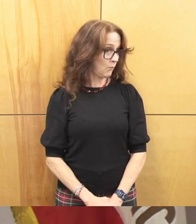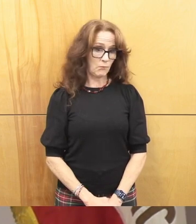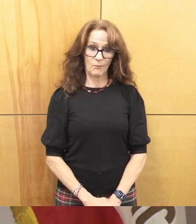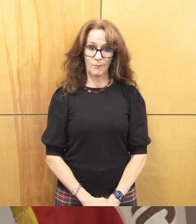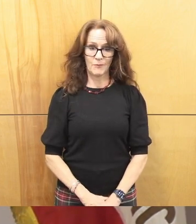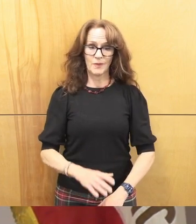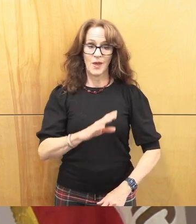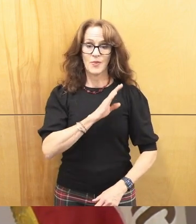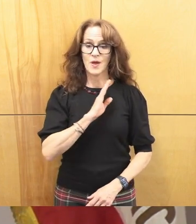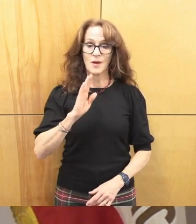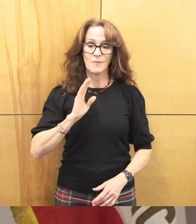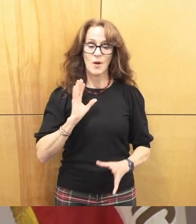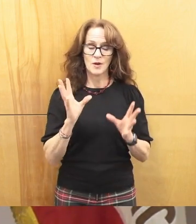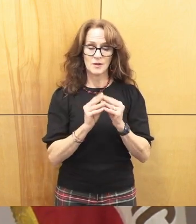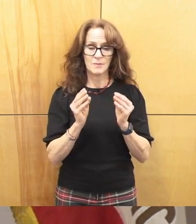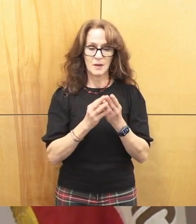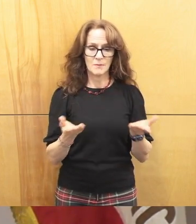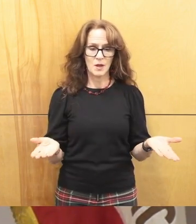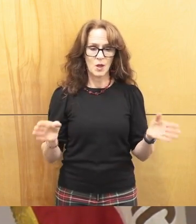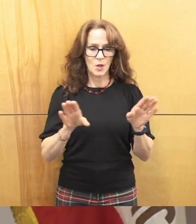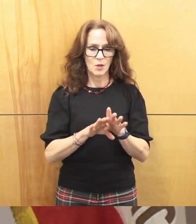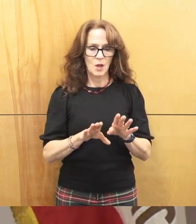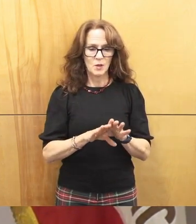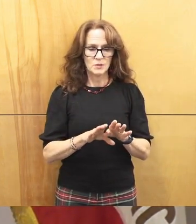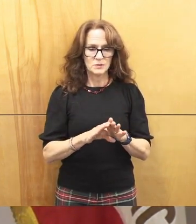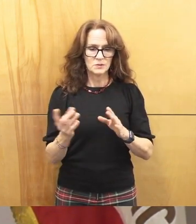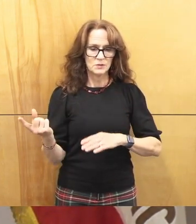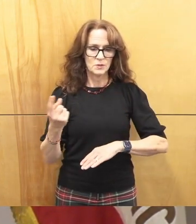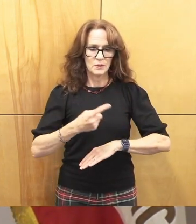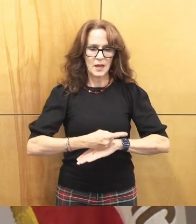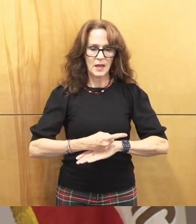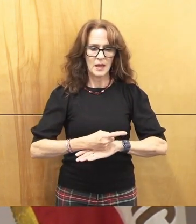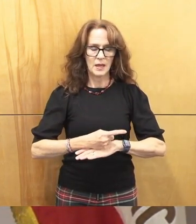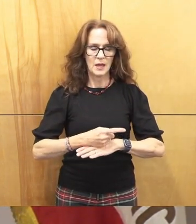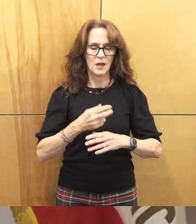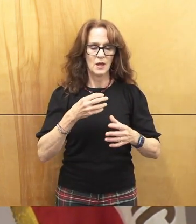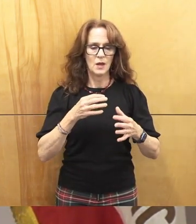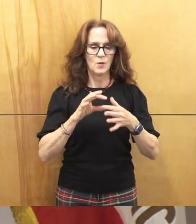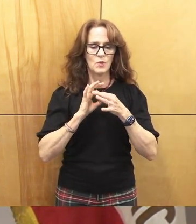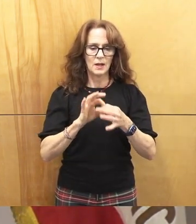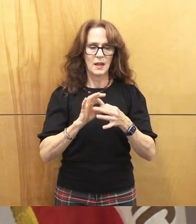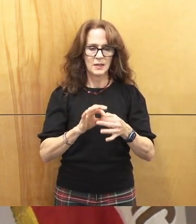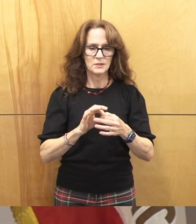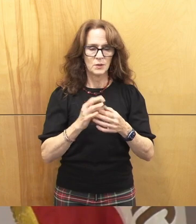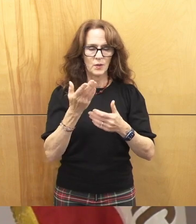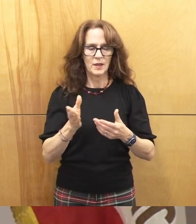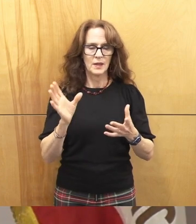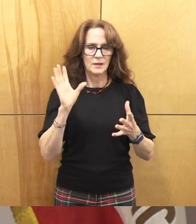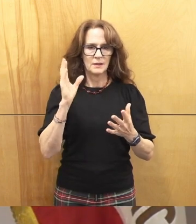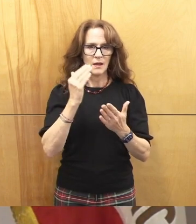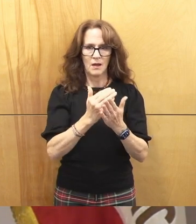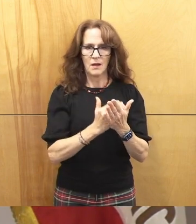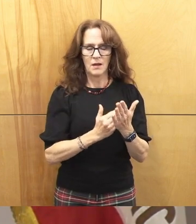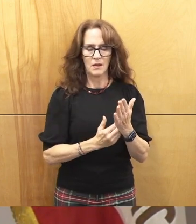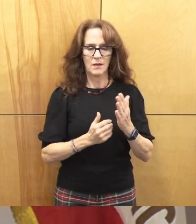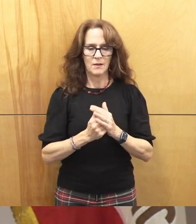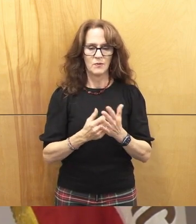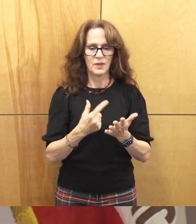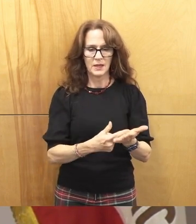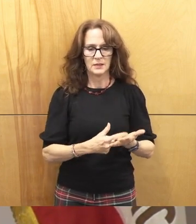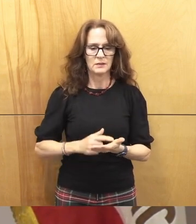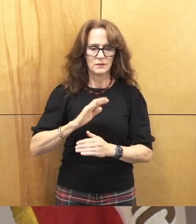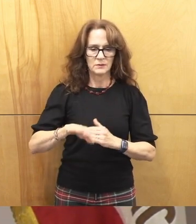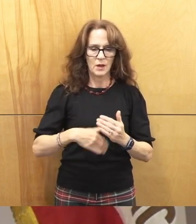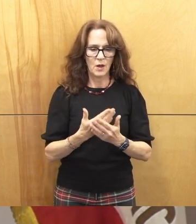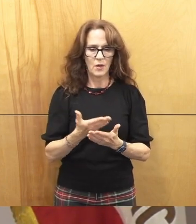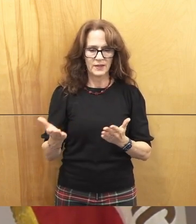The board has been meeting in closed session today regarding matters listed on the agenda. The board discussed all